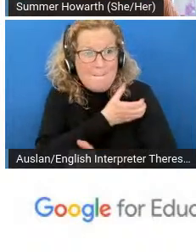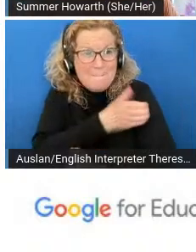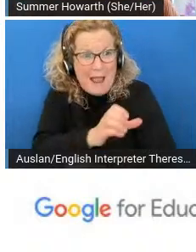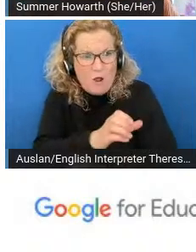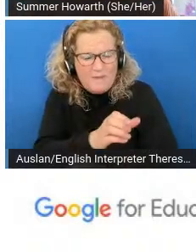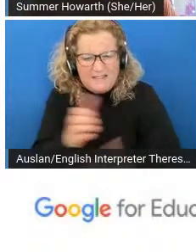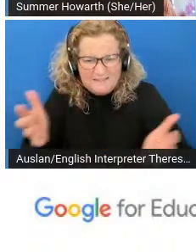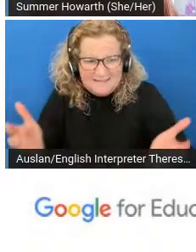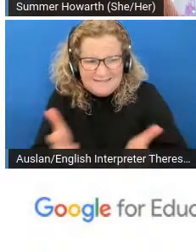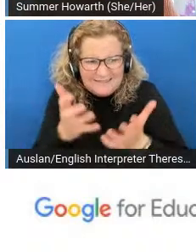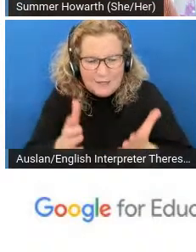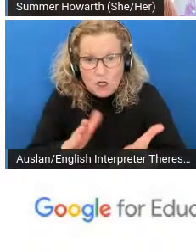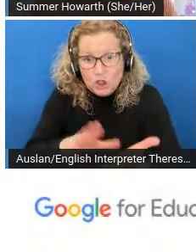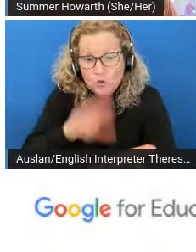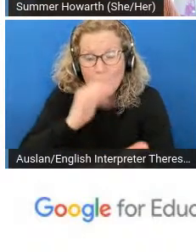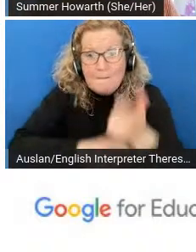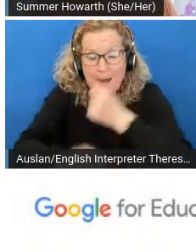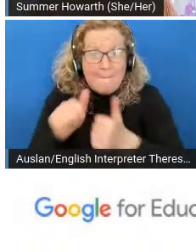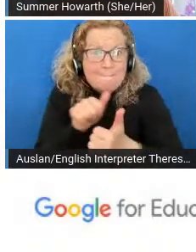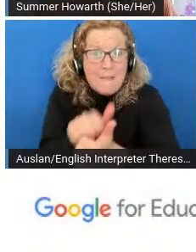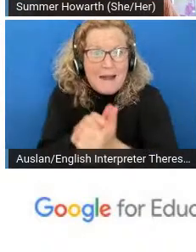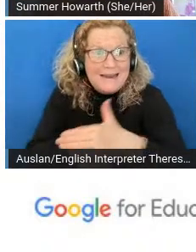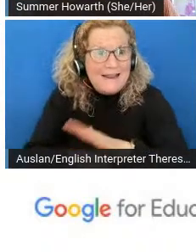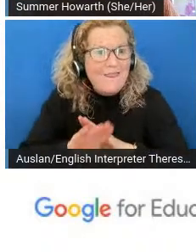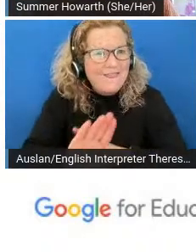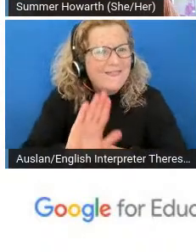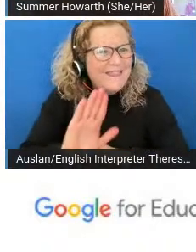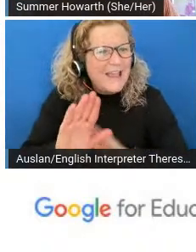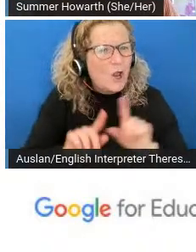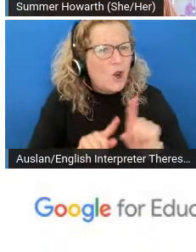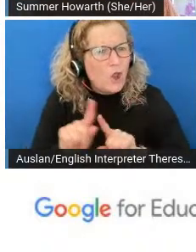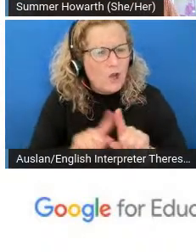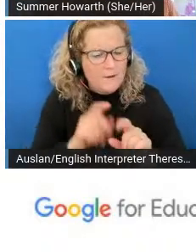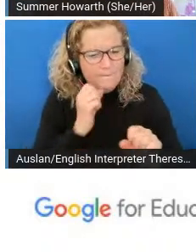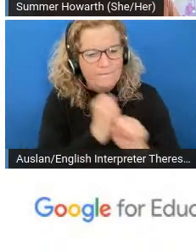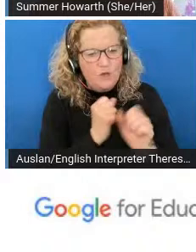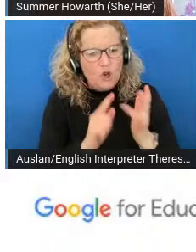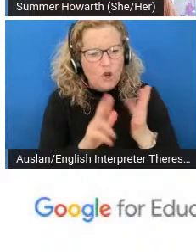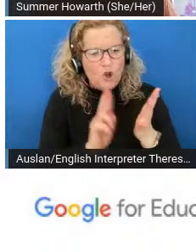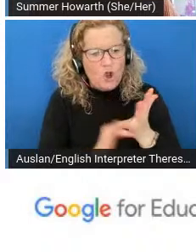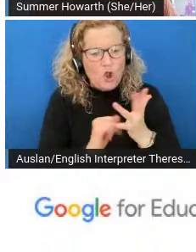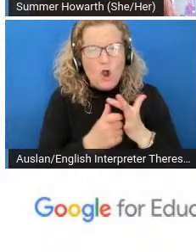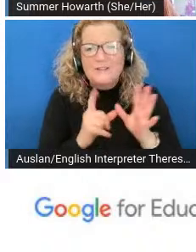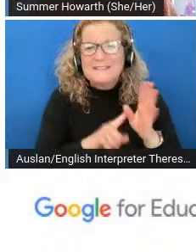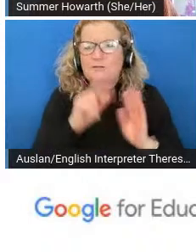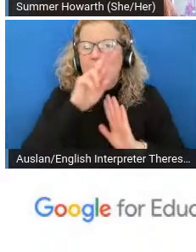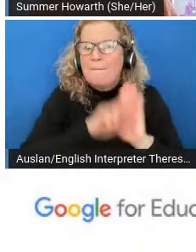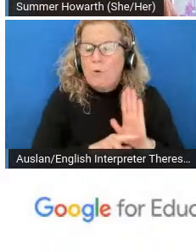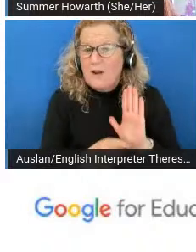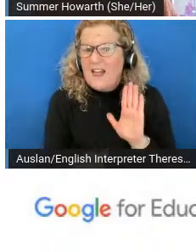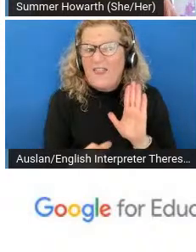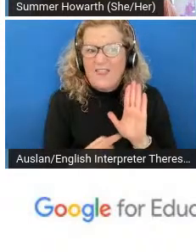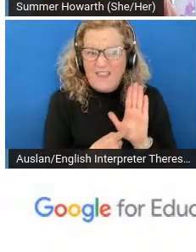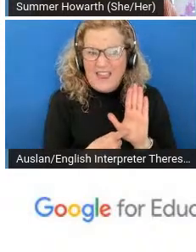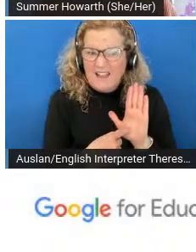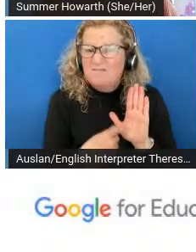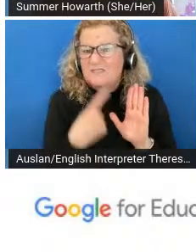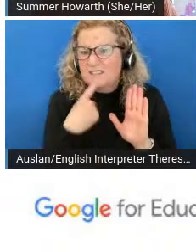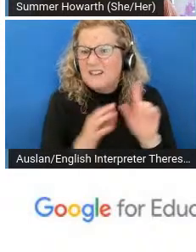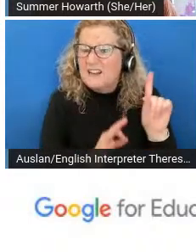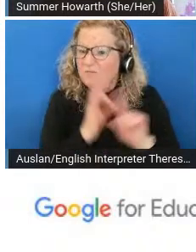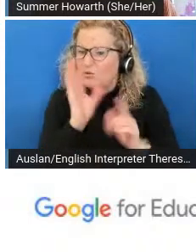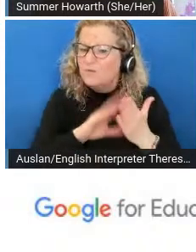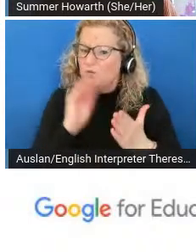be partners in their learning. We know that that was a Gonski recommendation as well for improving student outcomes. So we don't want you to think